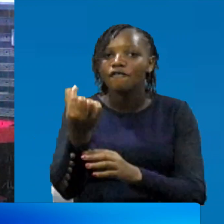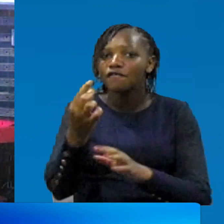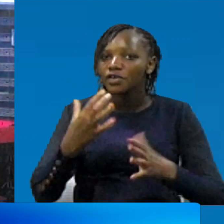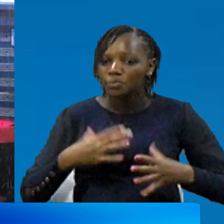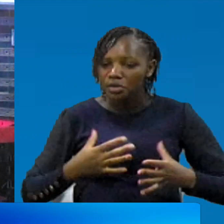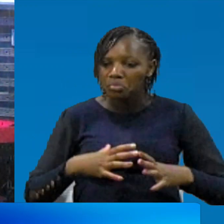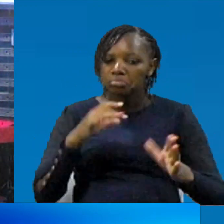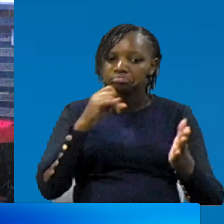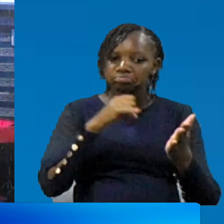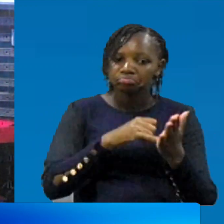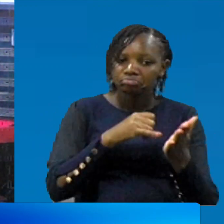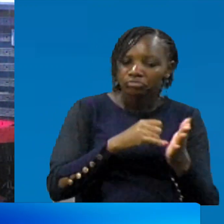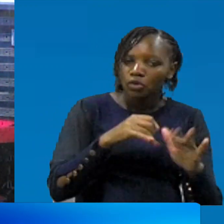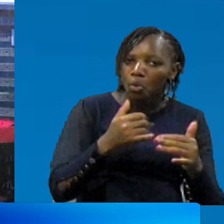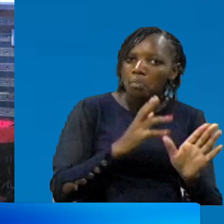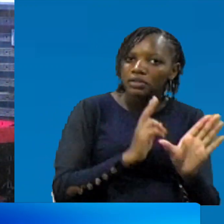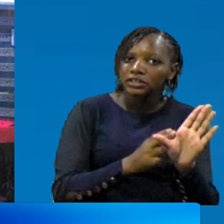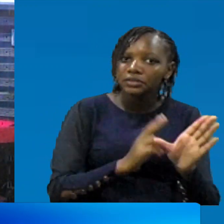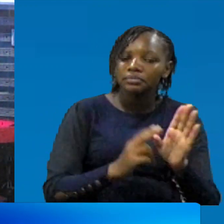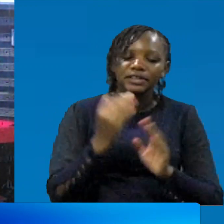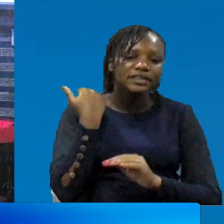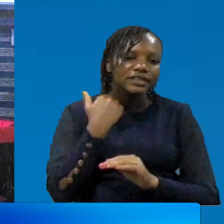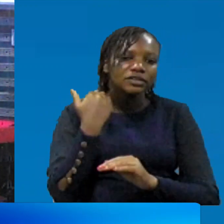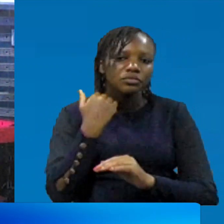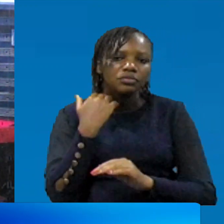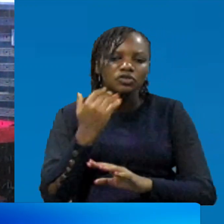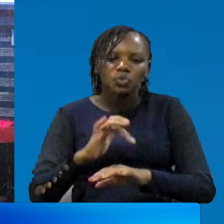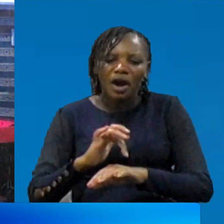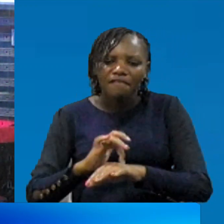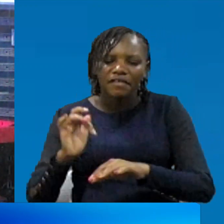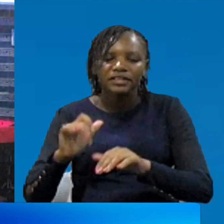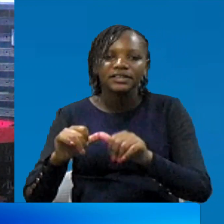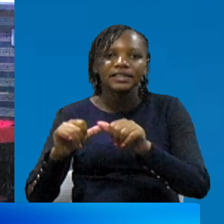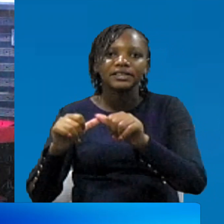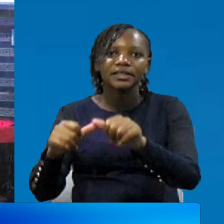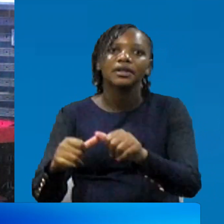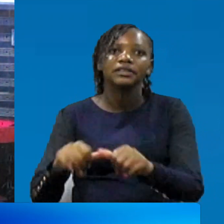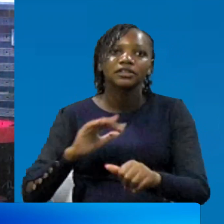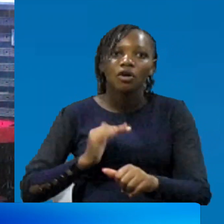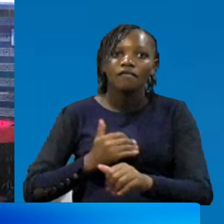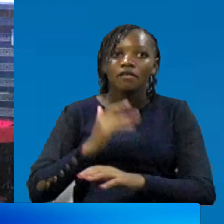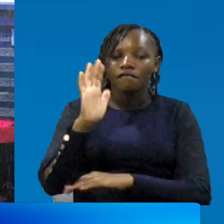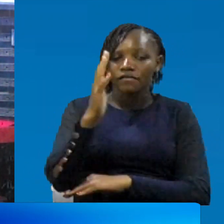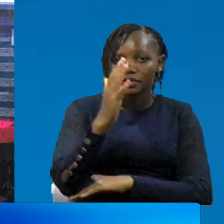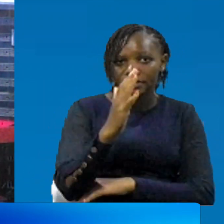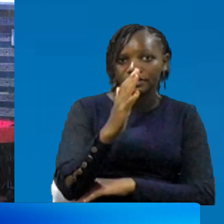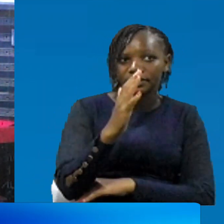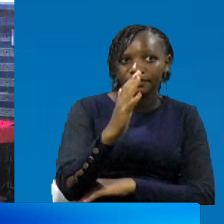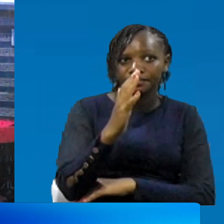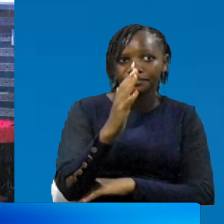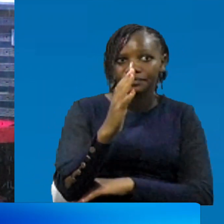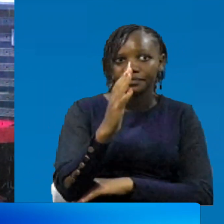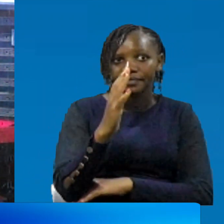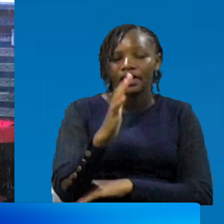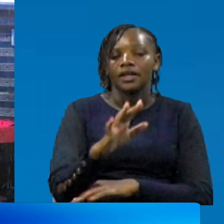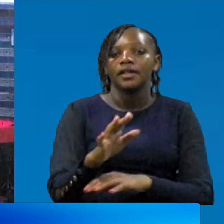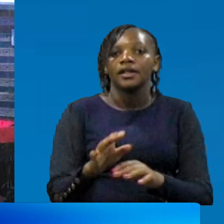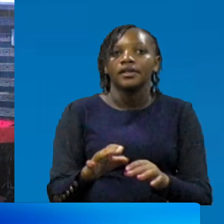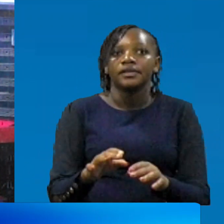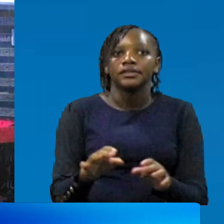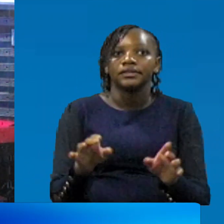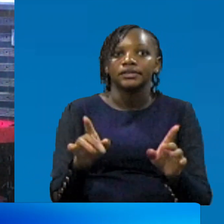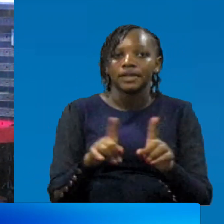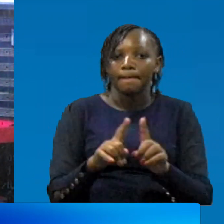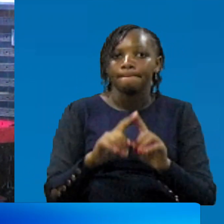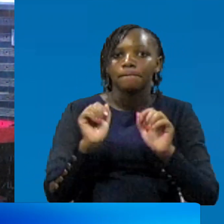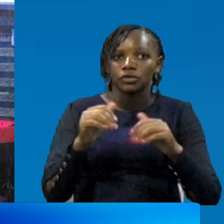in criminal activities to jeopardize the sustainability of our forest for the growth of our economy, jobs,